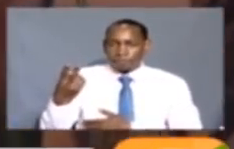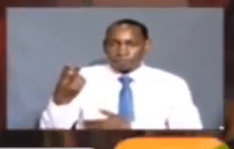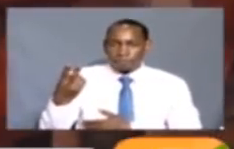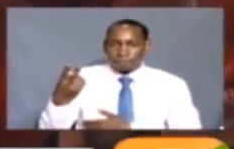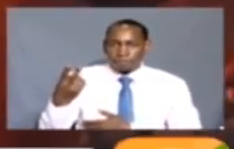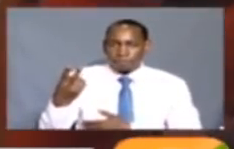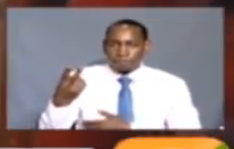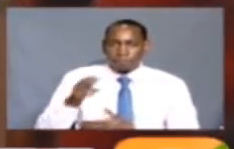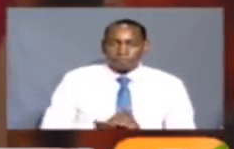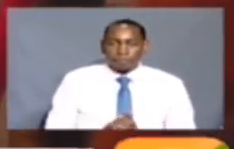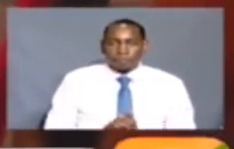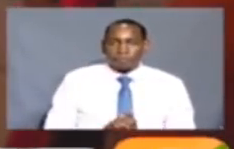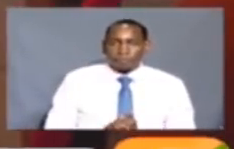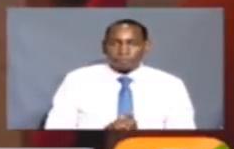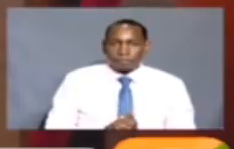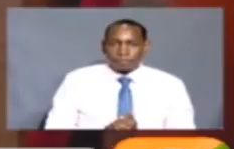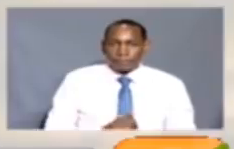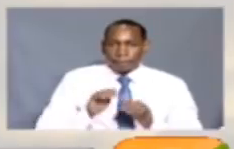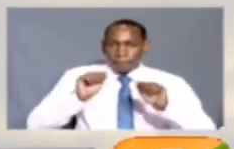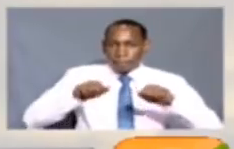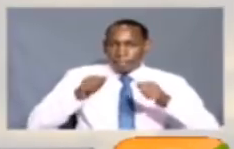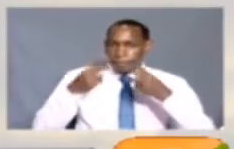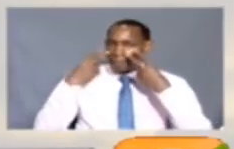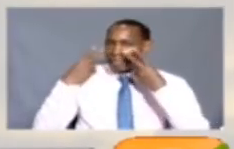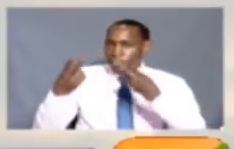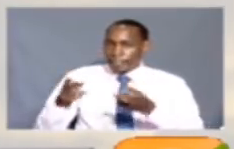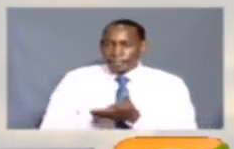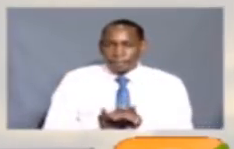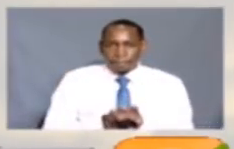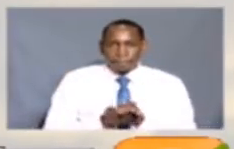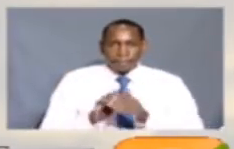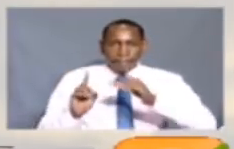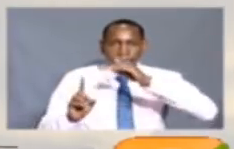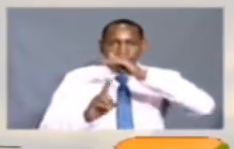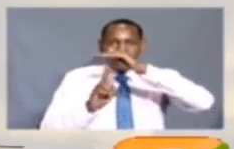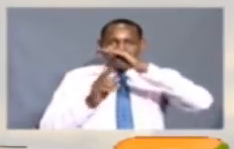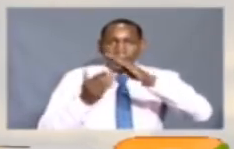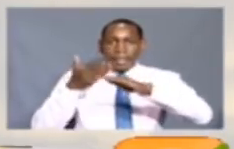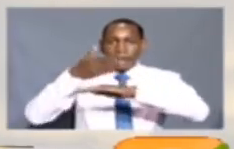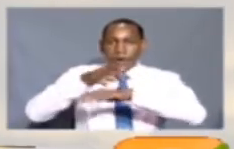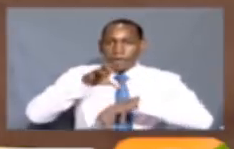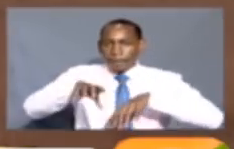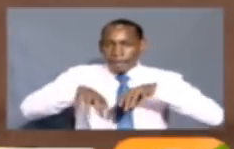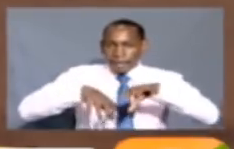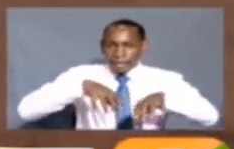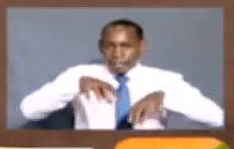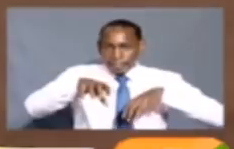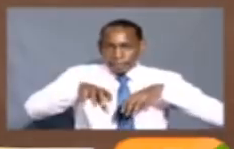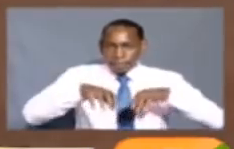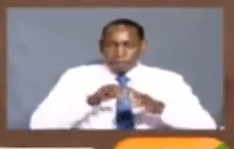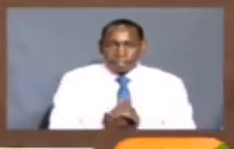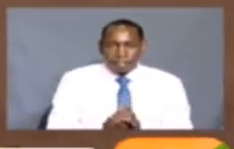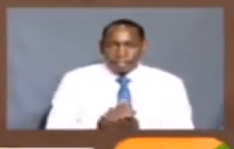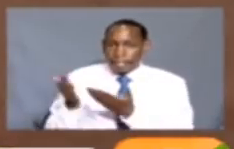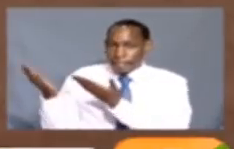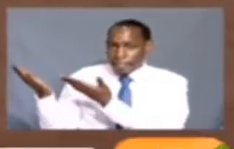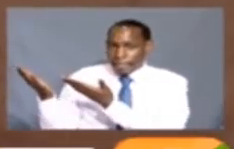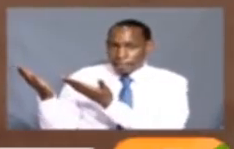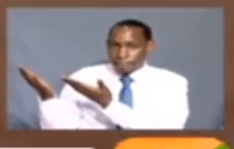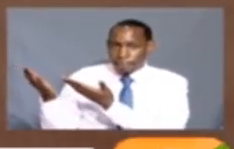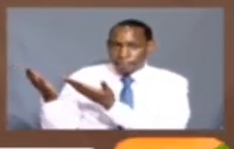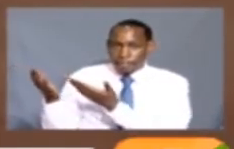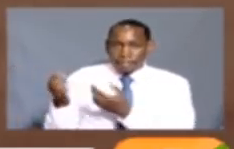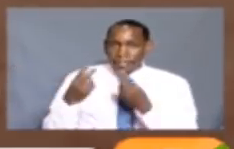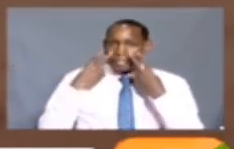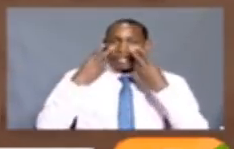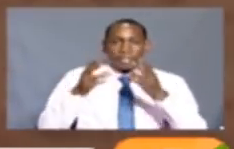sleeping warrior. Maybe you can see why. We're flying over exotic animals. These are animals that some people only ever will